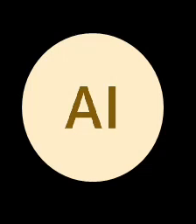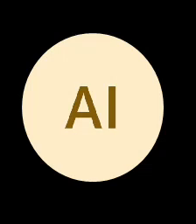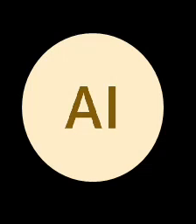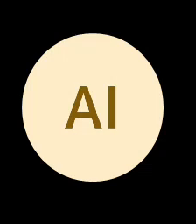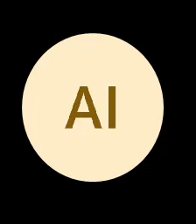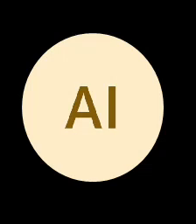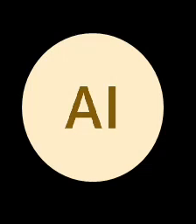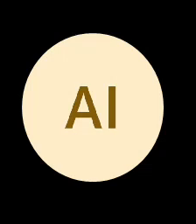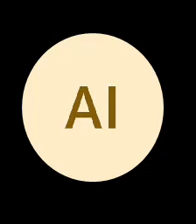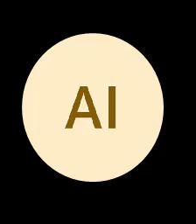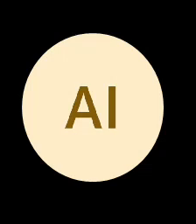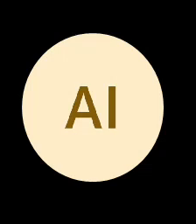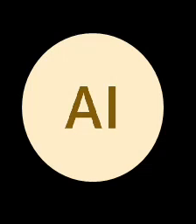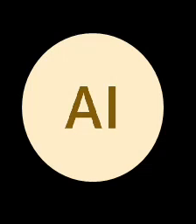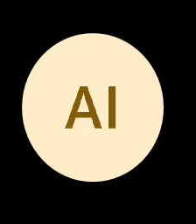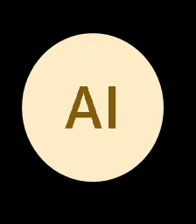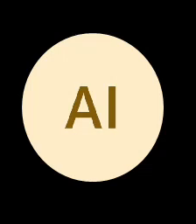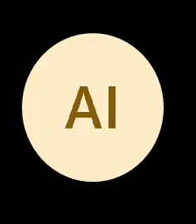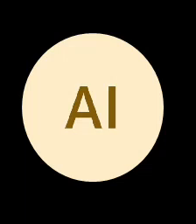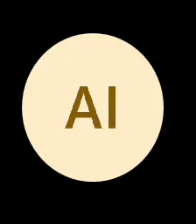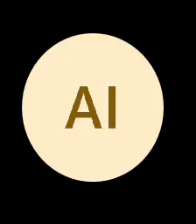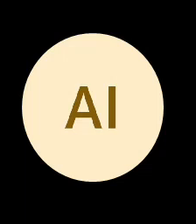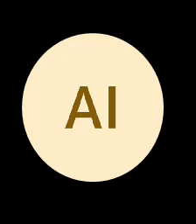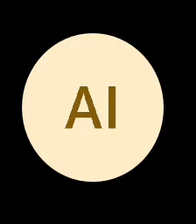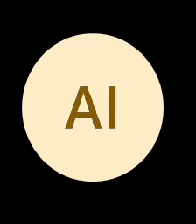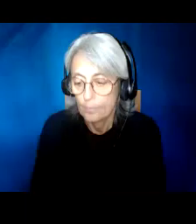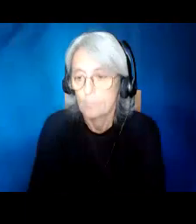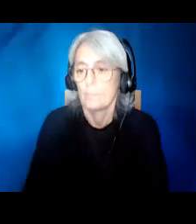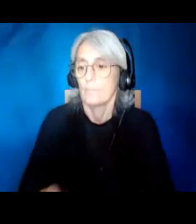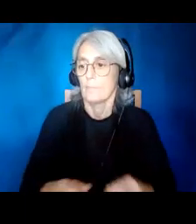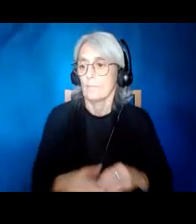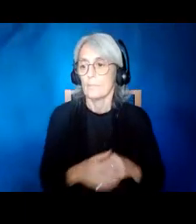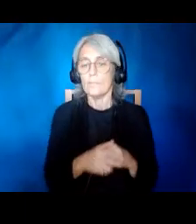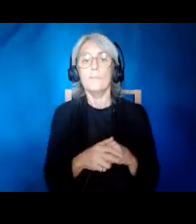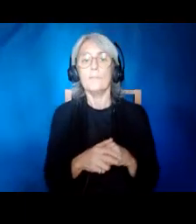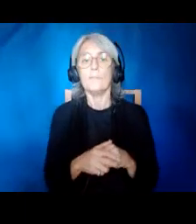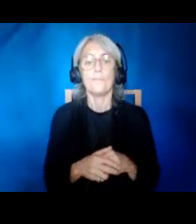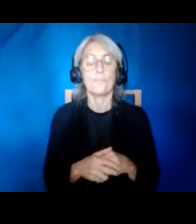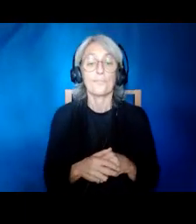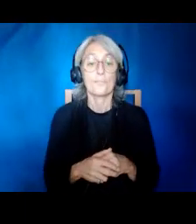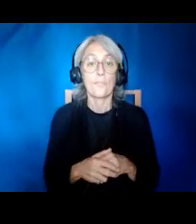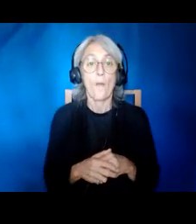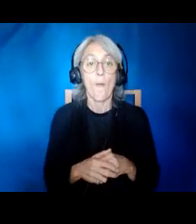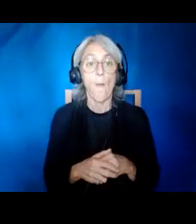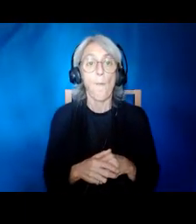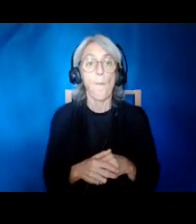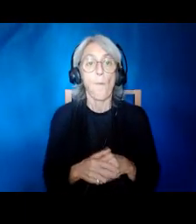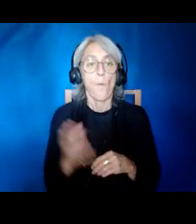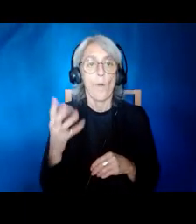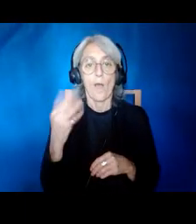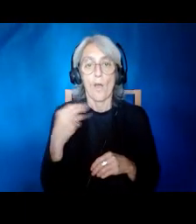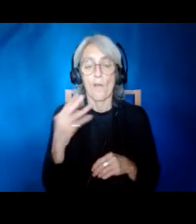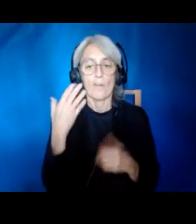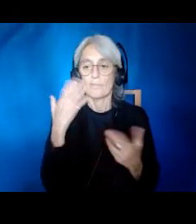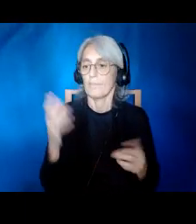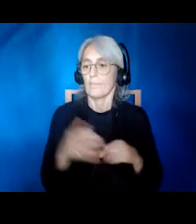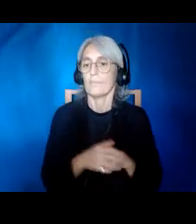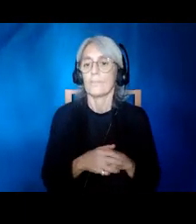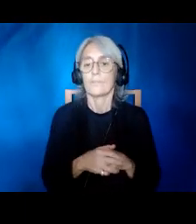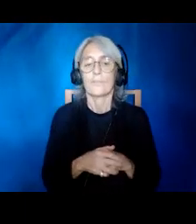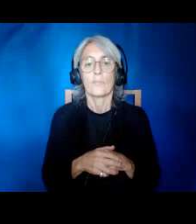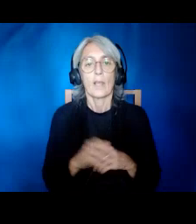support activities that support equity in our transportation decisions, policies, and investments. Yesterday, the Interagency Equity Advisory